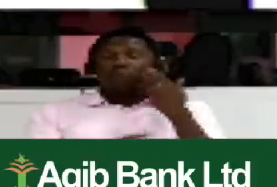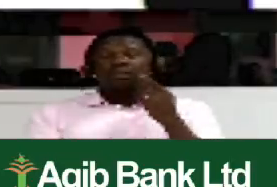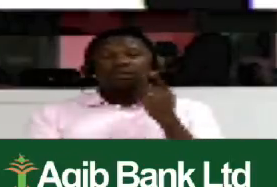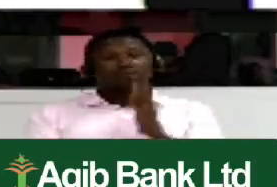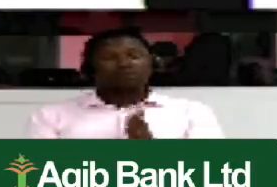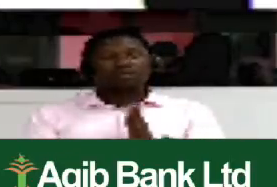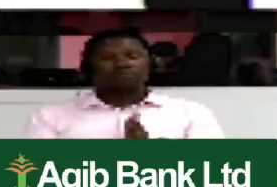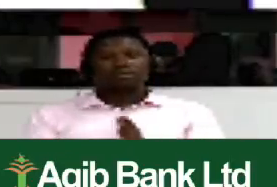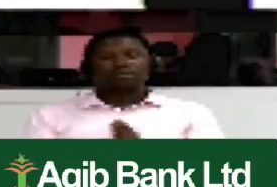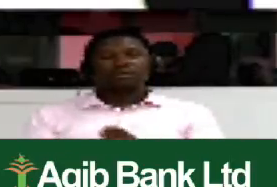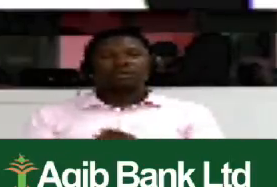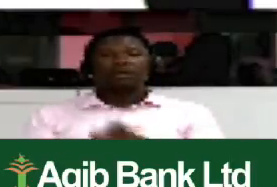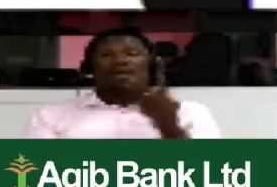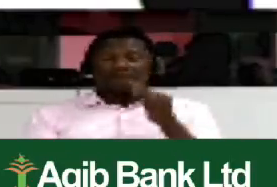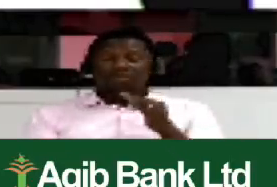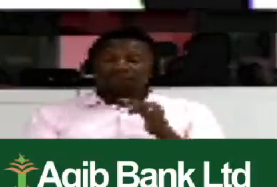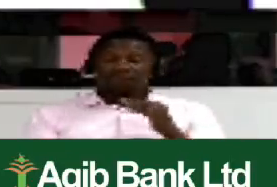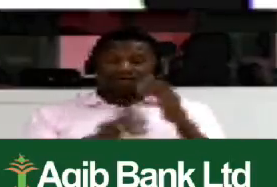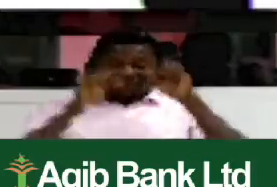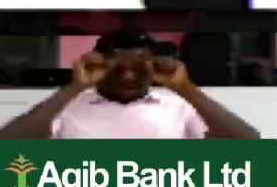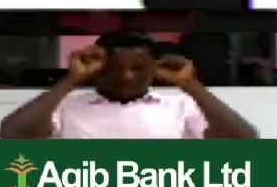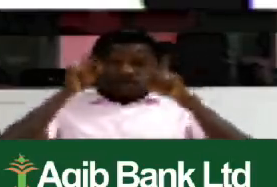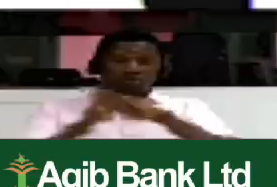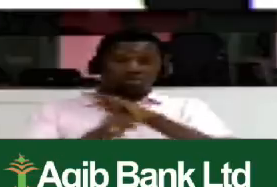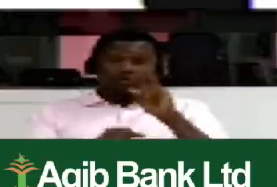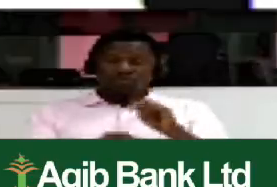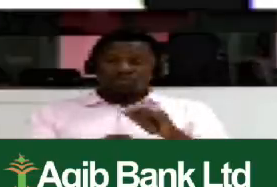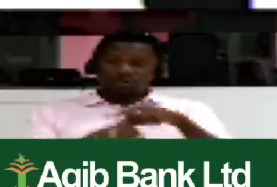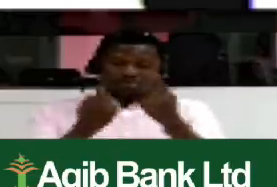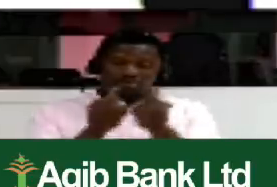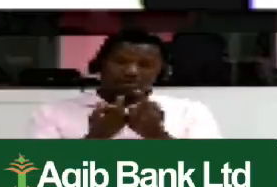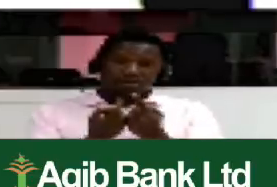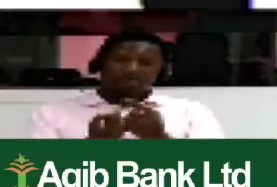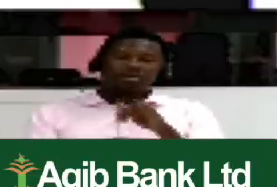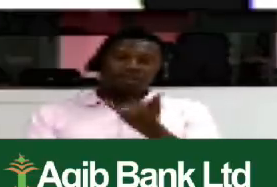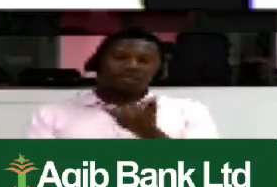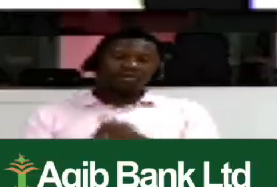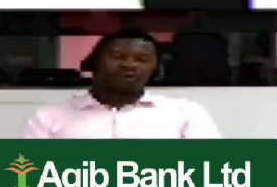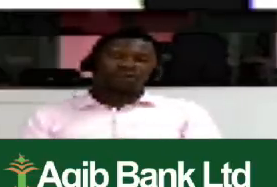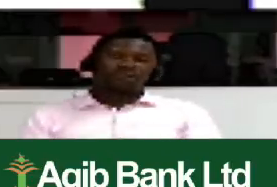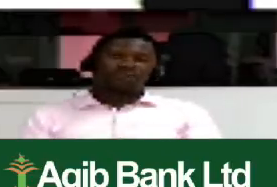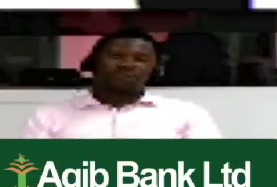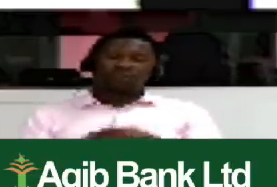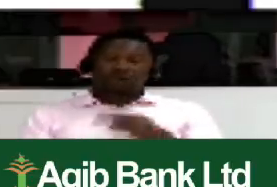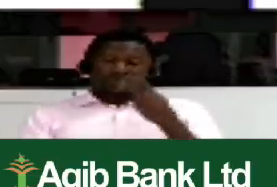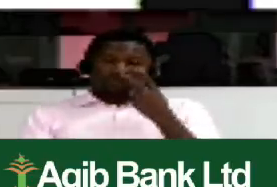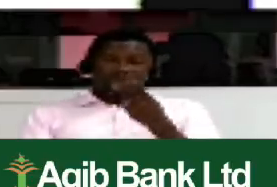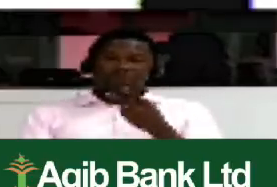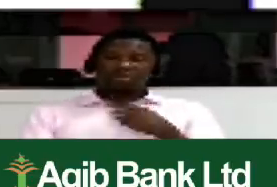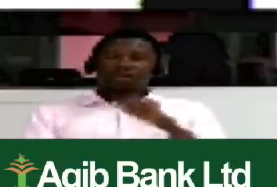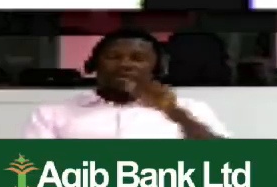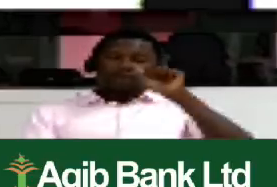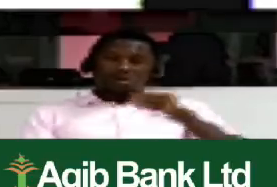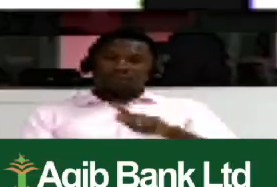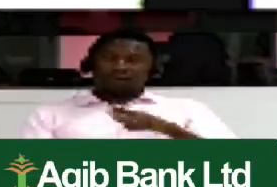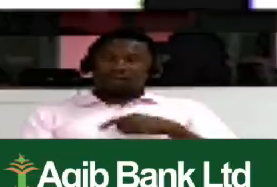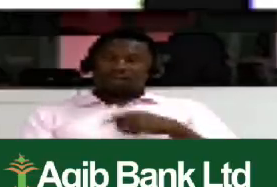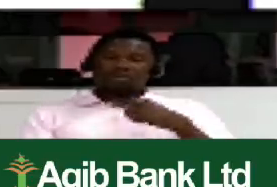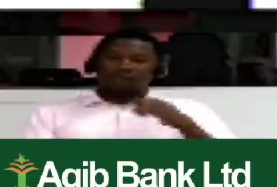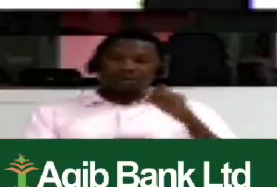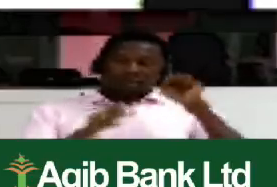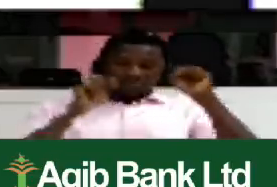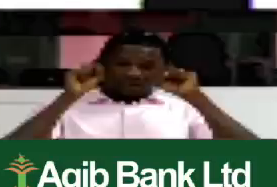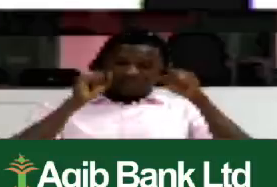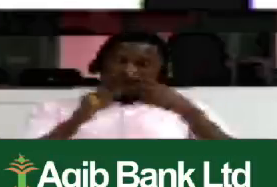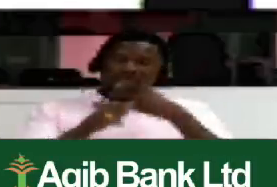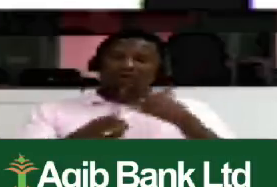the authorities do not do something. Exactly. So when you found out on the 10th of April that a demonstration was indeed taking place,